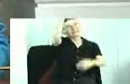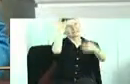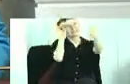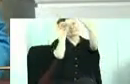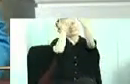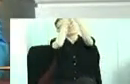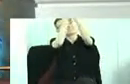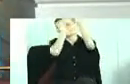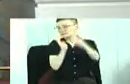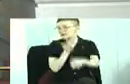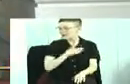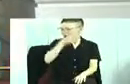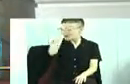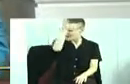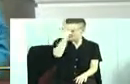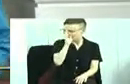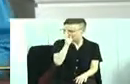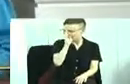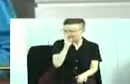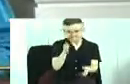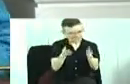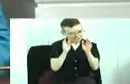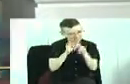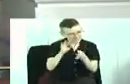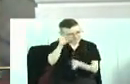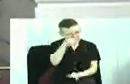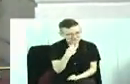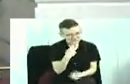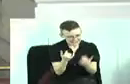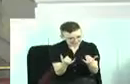God. Hear what the Spirit says today."